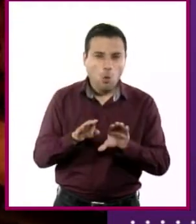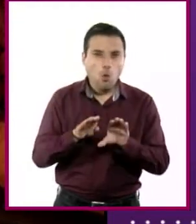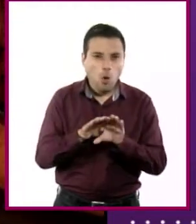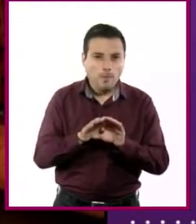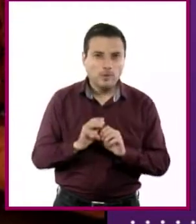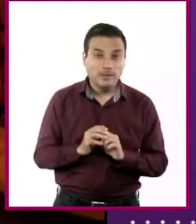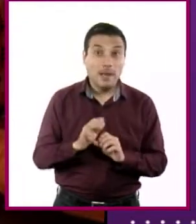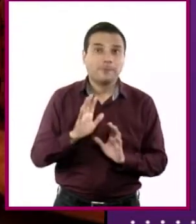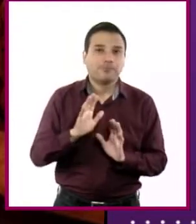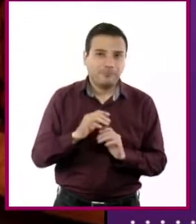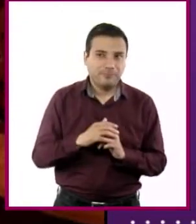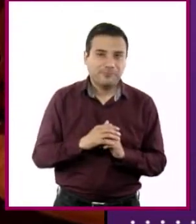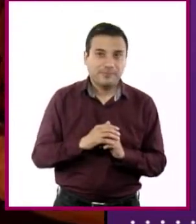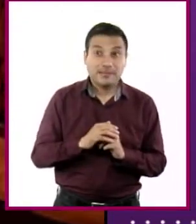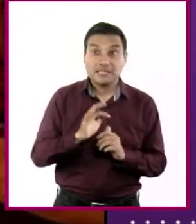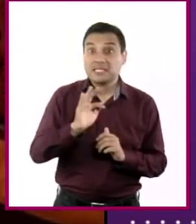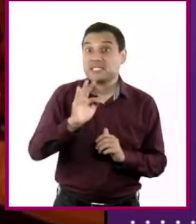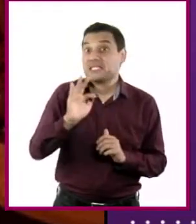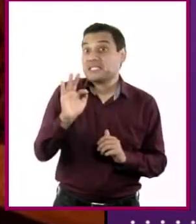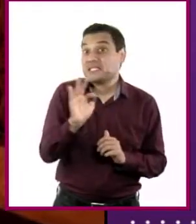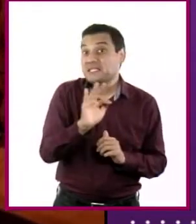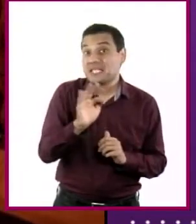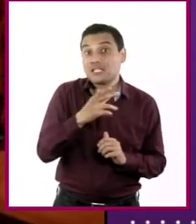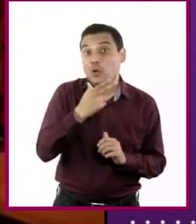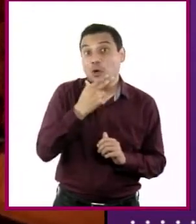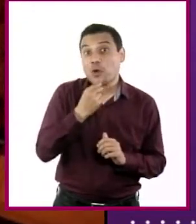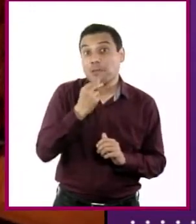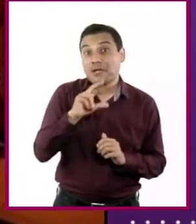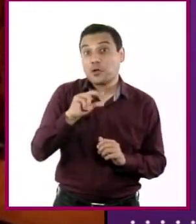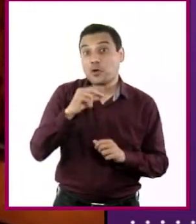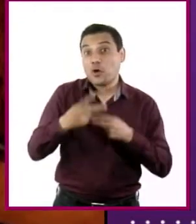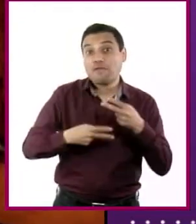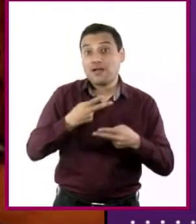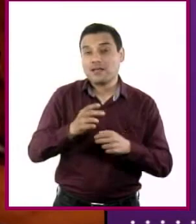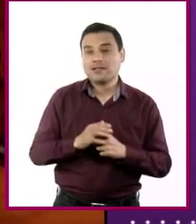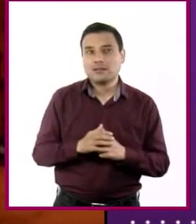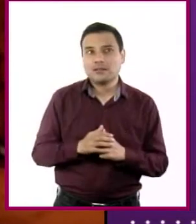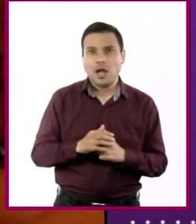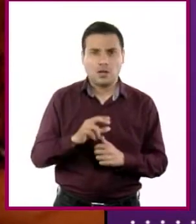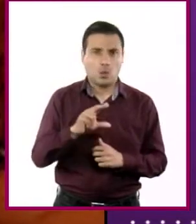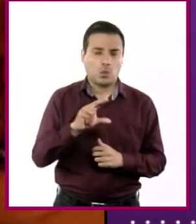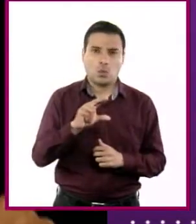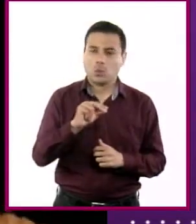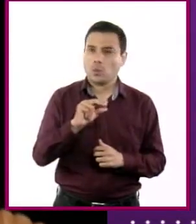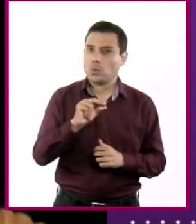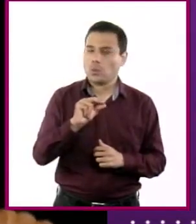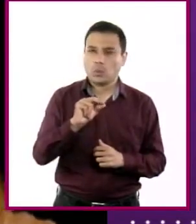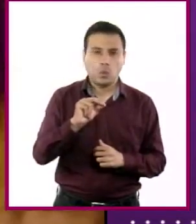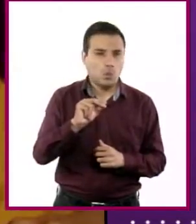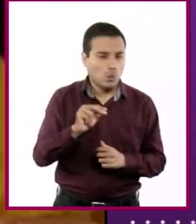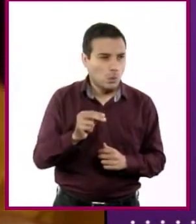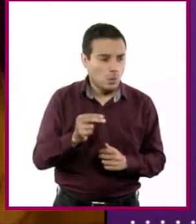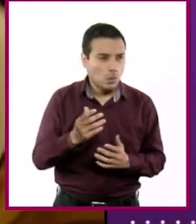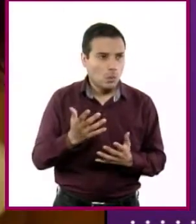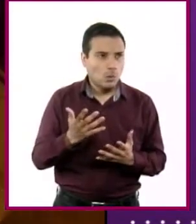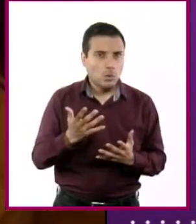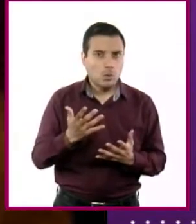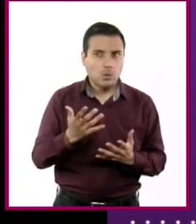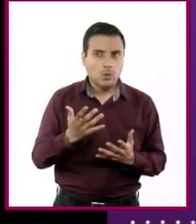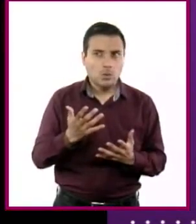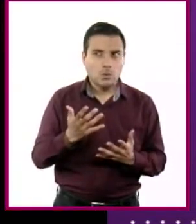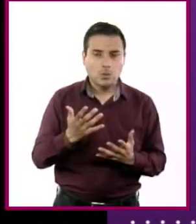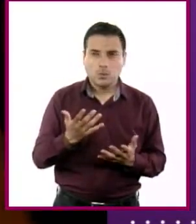sure he doesn't go to the interview. Yes. Oh, no, Vladimir. We will ruin